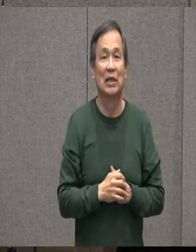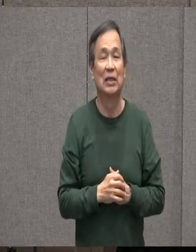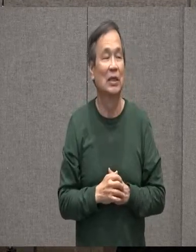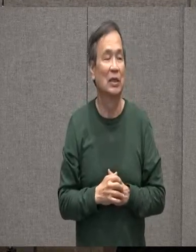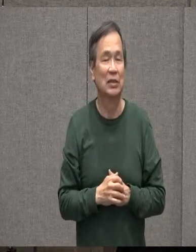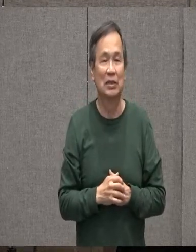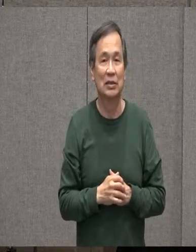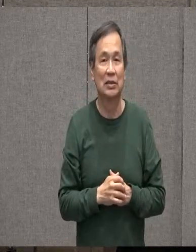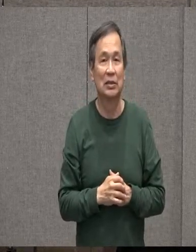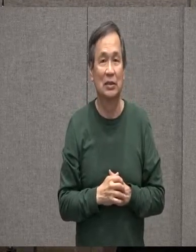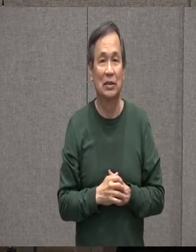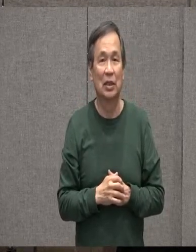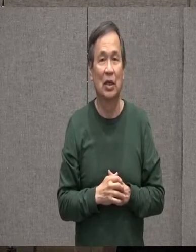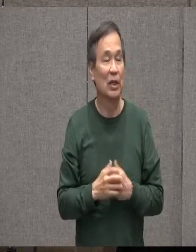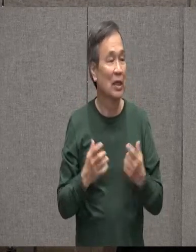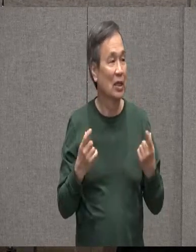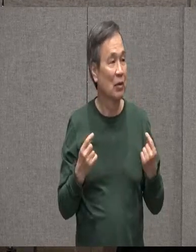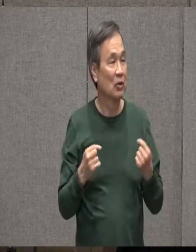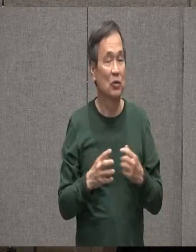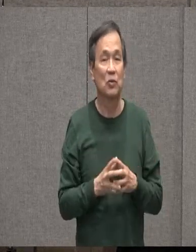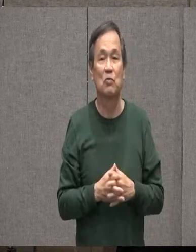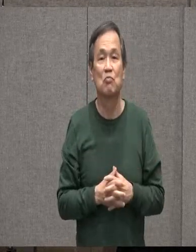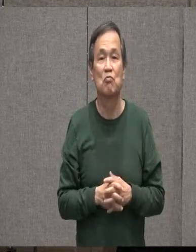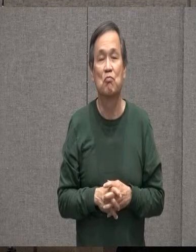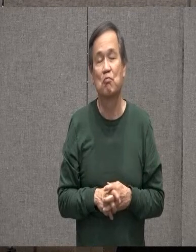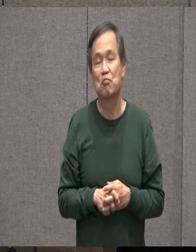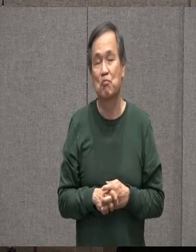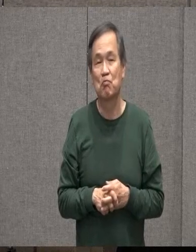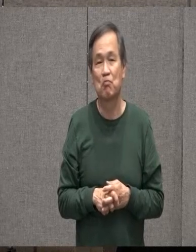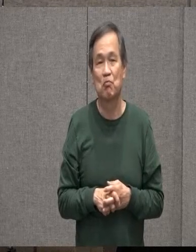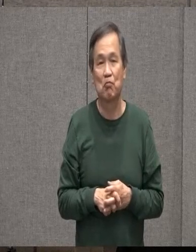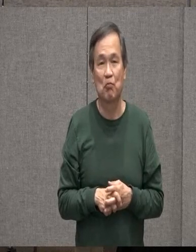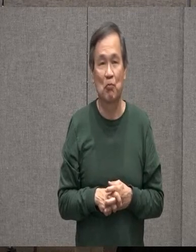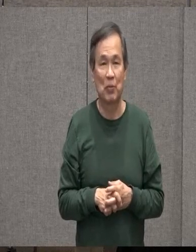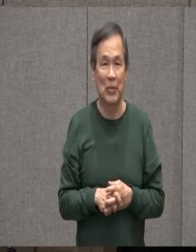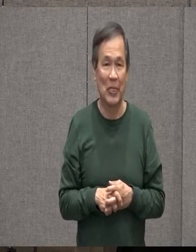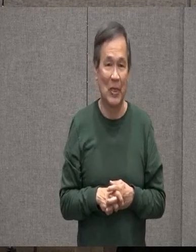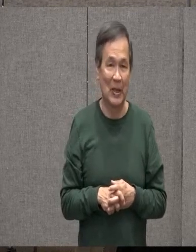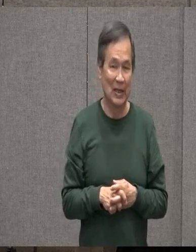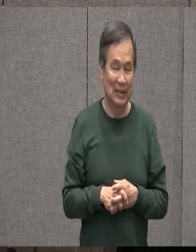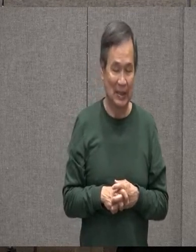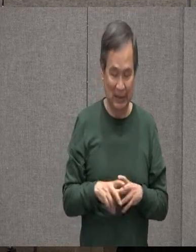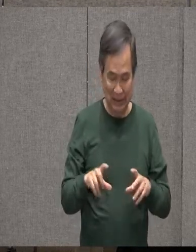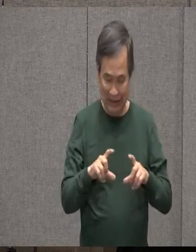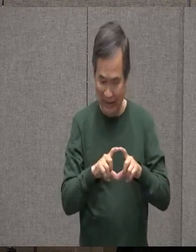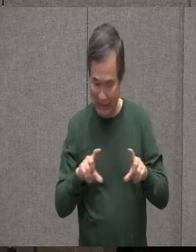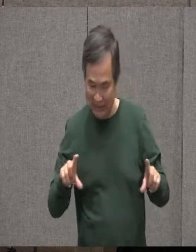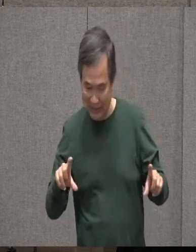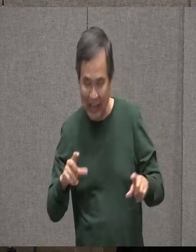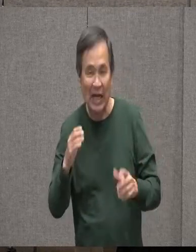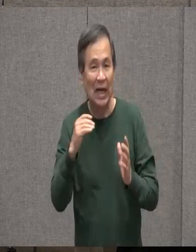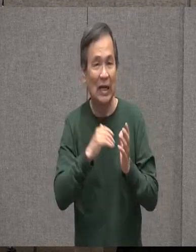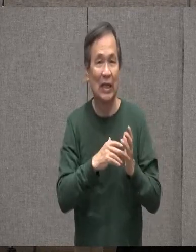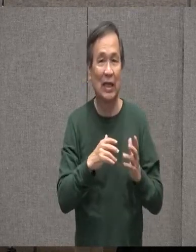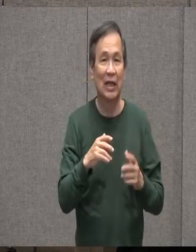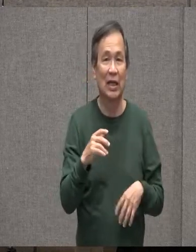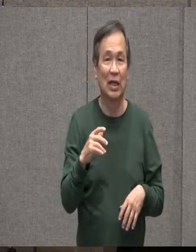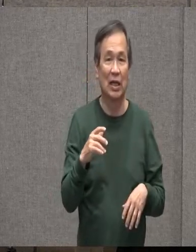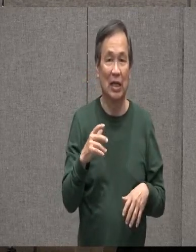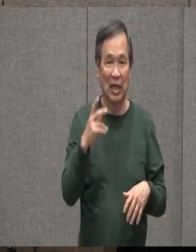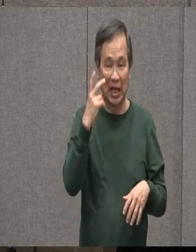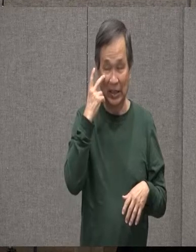here. So I cannot use the 3 again, but I know to make a 6, I only can use the 3 and the 2. The 3